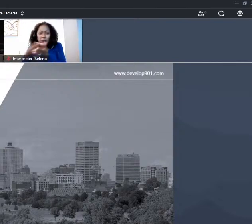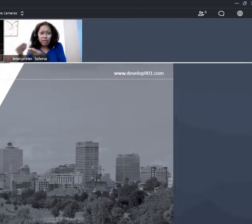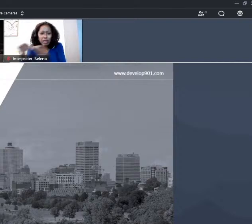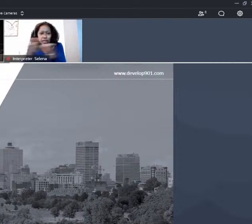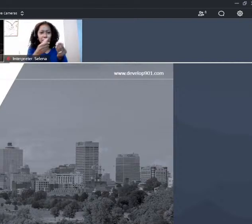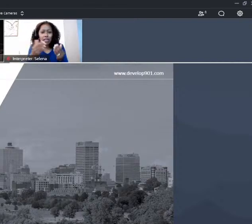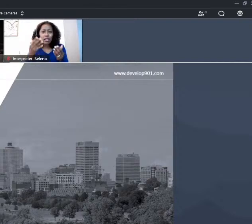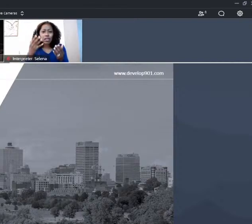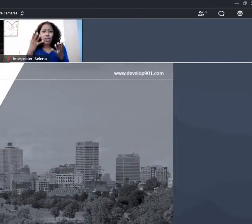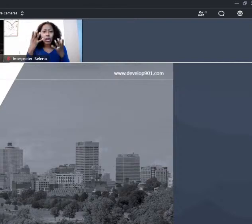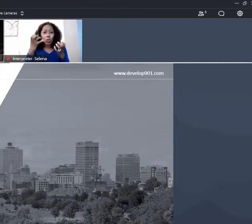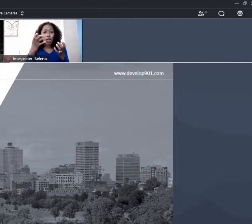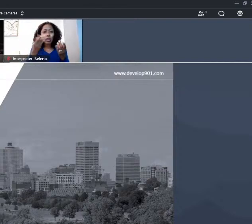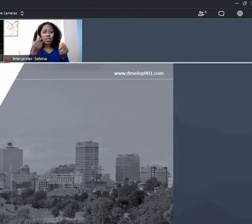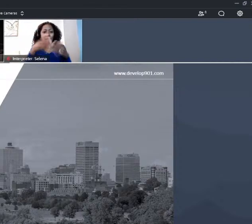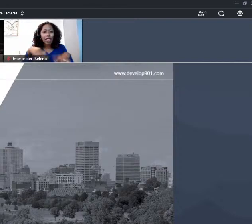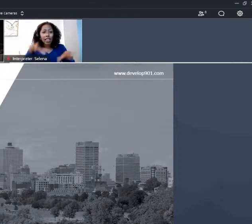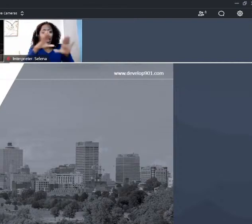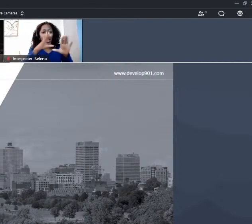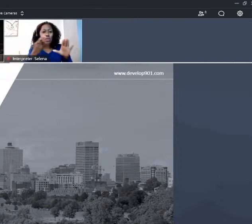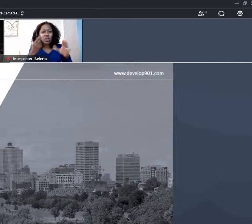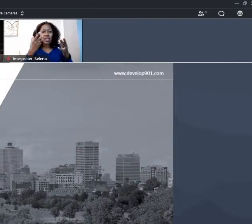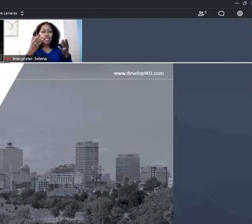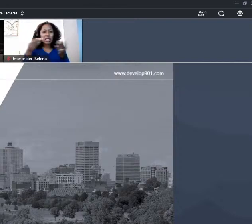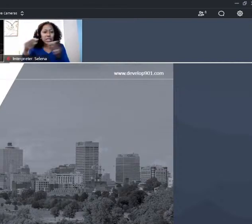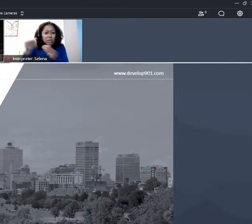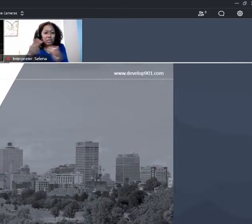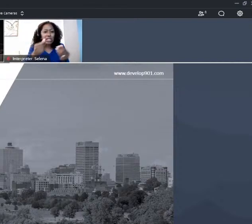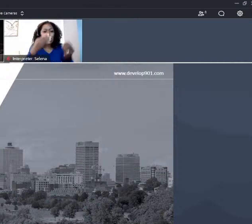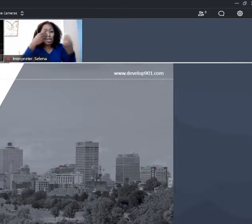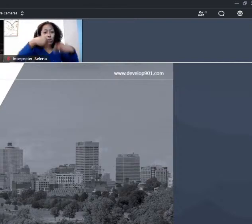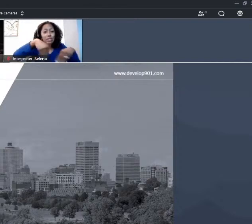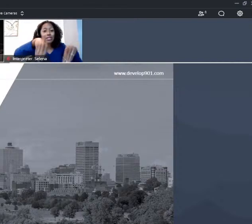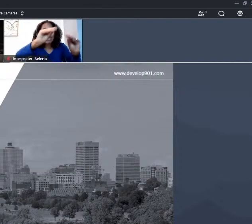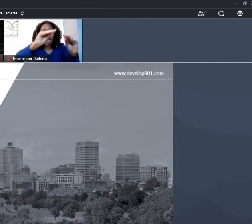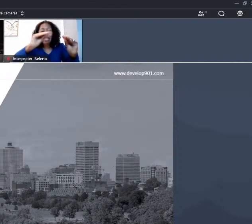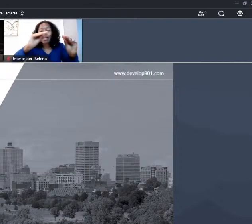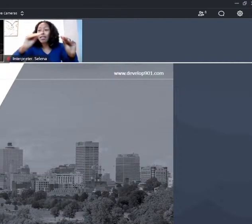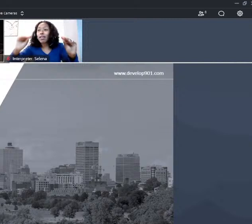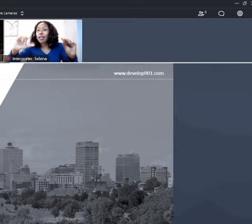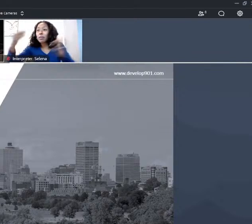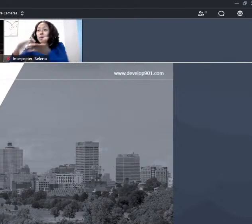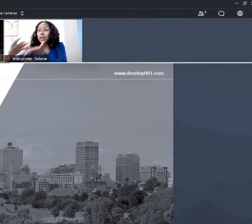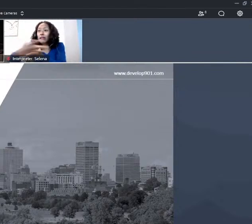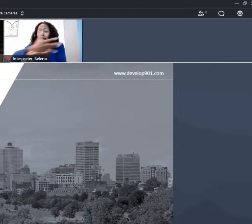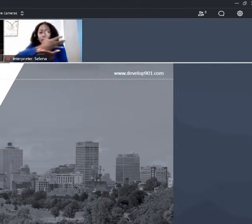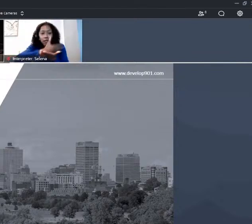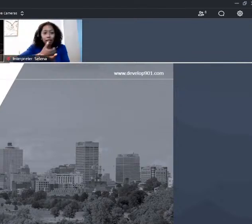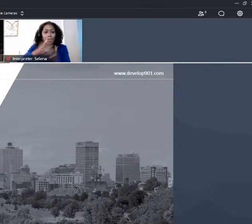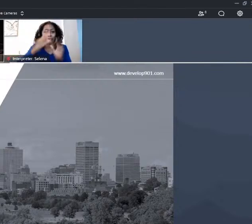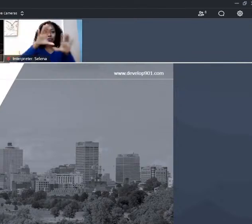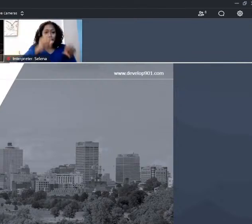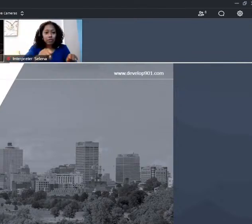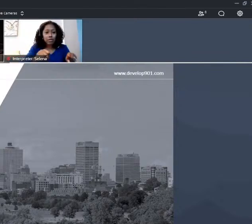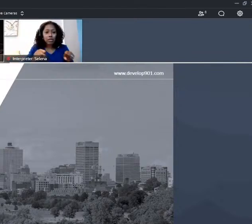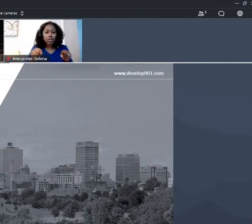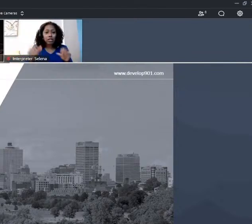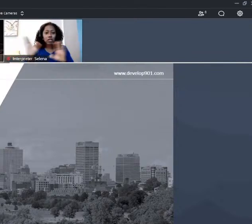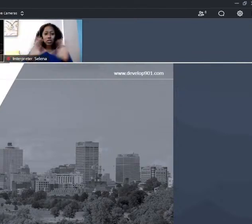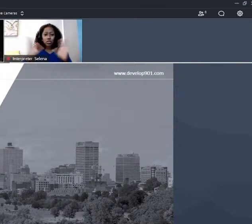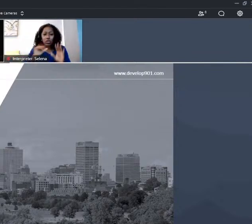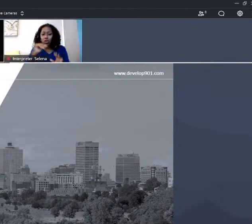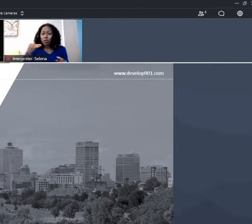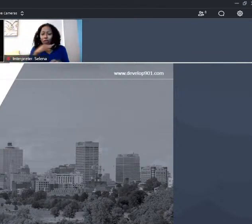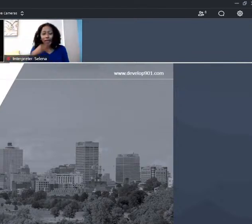to sell it to get somebody else to move and put something else worthwhile in there. That's not happening, so don't lie to us in